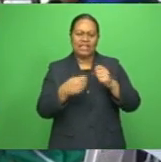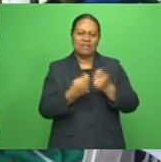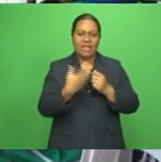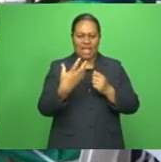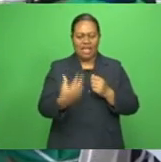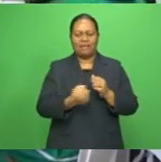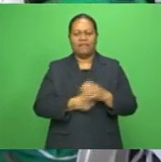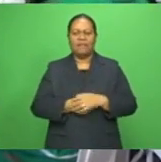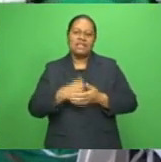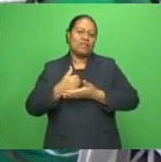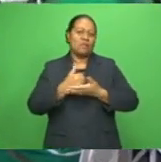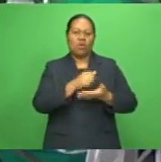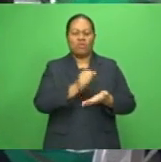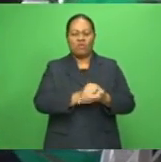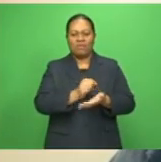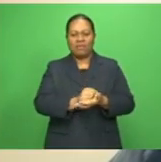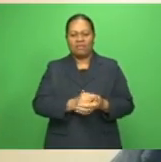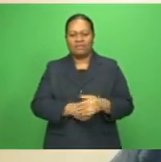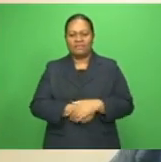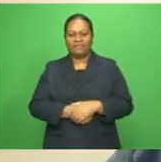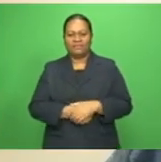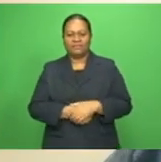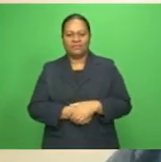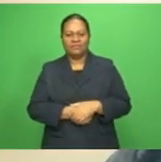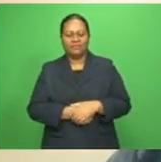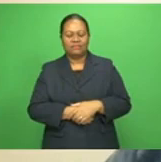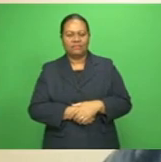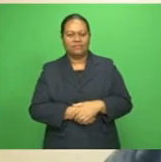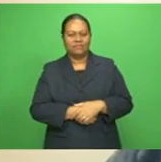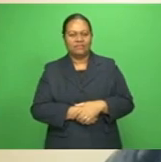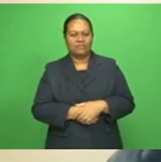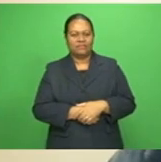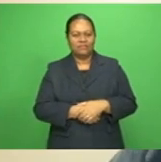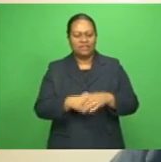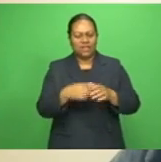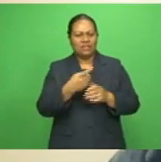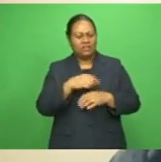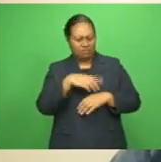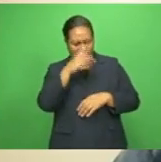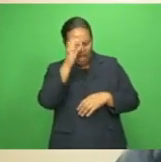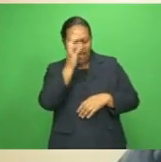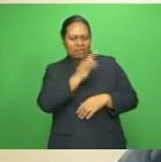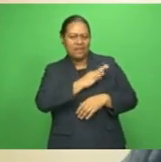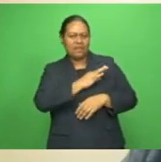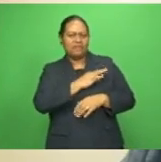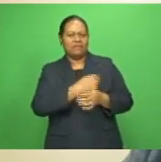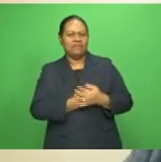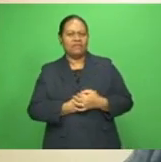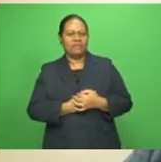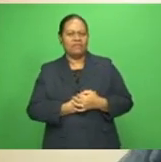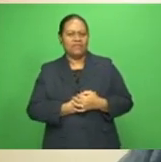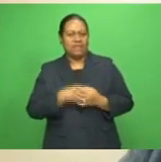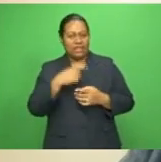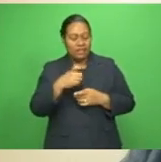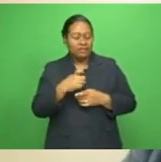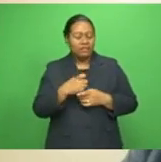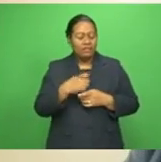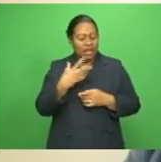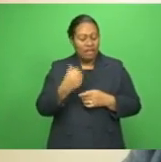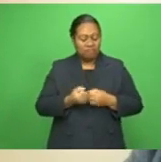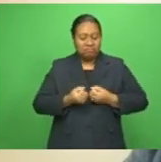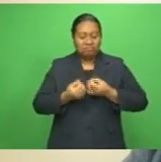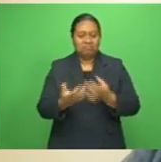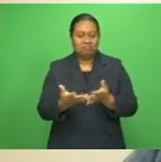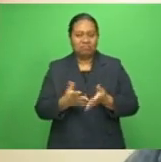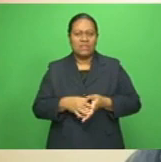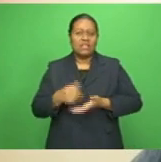the much-needed support. The board and I firmly believe that if we create these pathways for our girls and